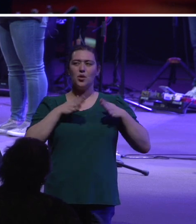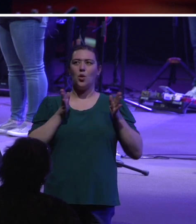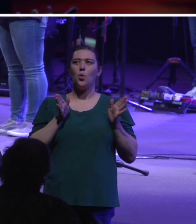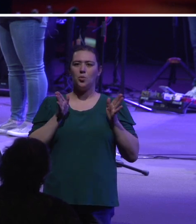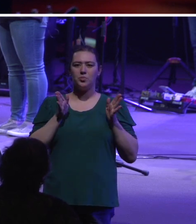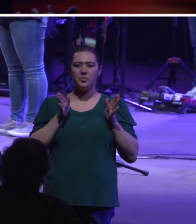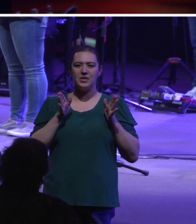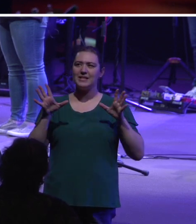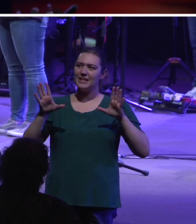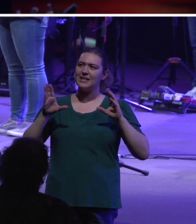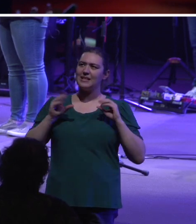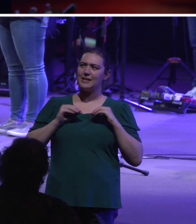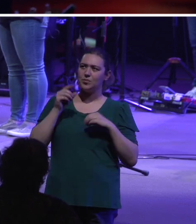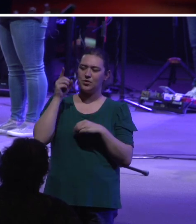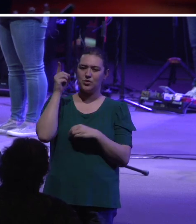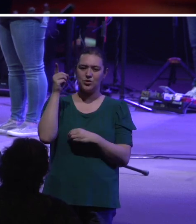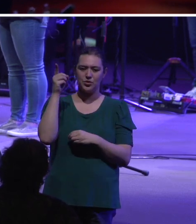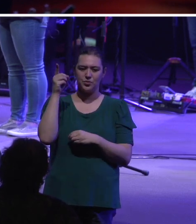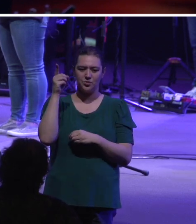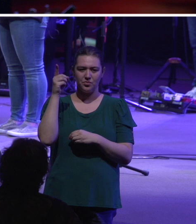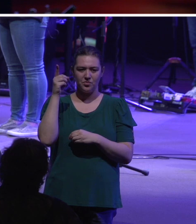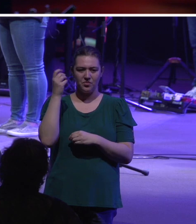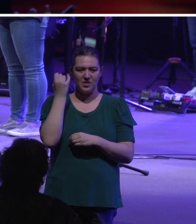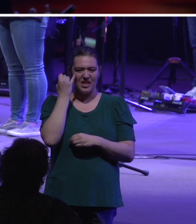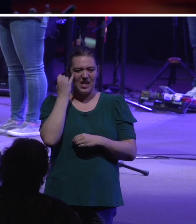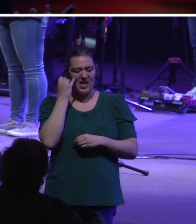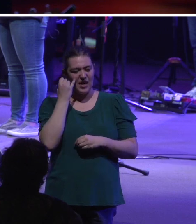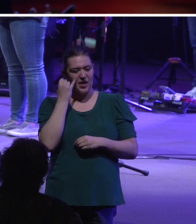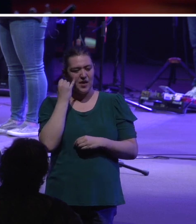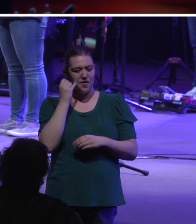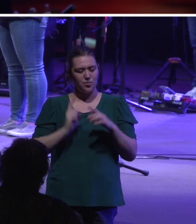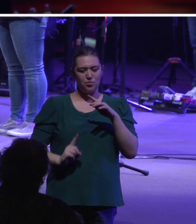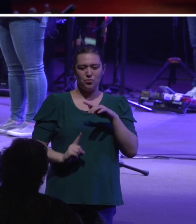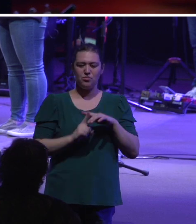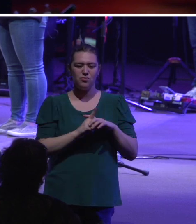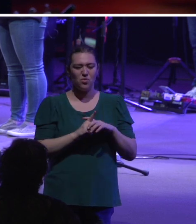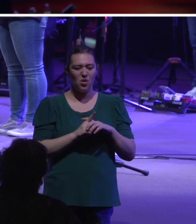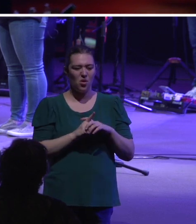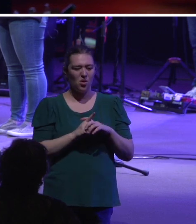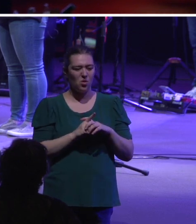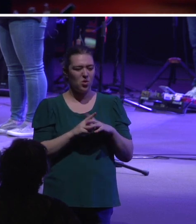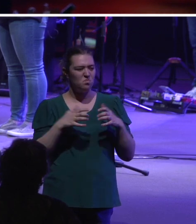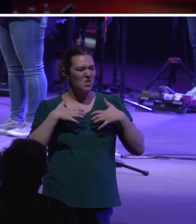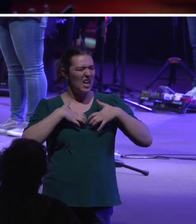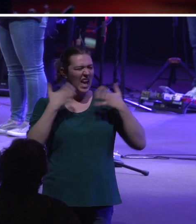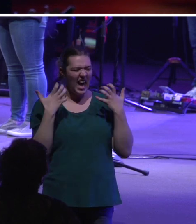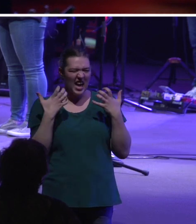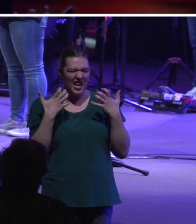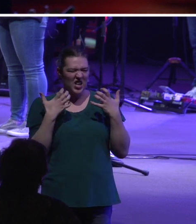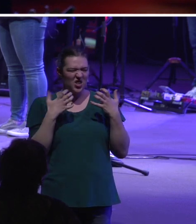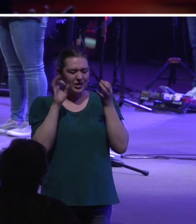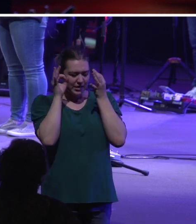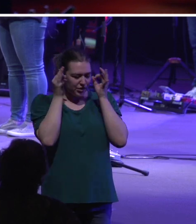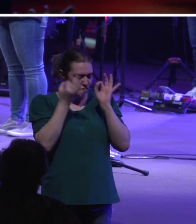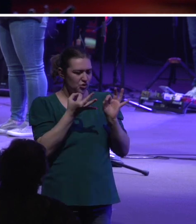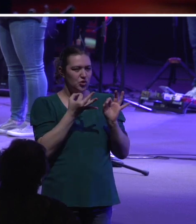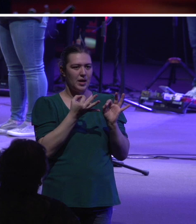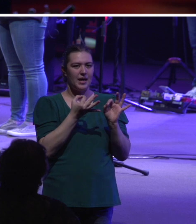If we're walking in angry, disturbed about something, Lord, take that away, because we know you